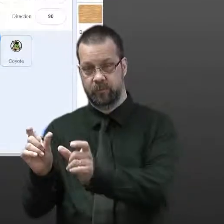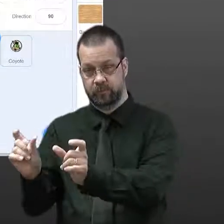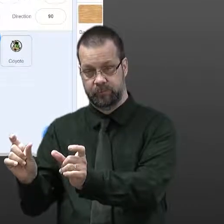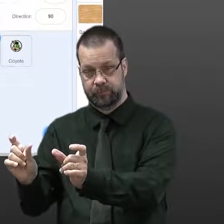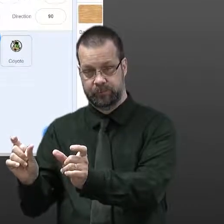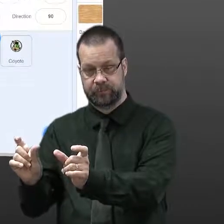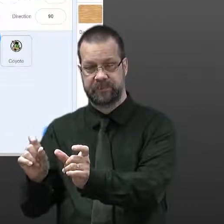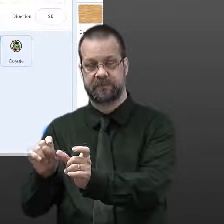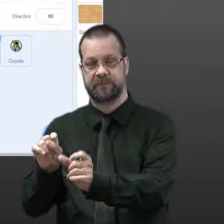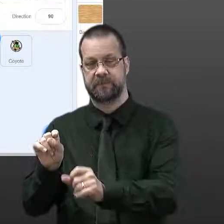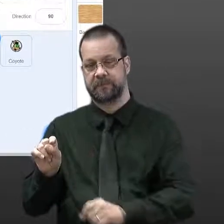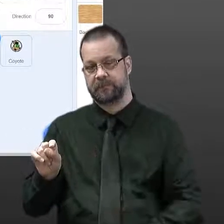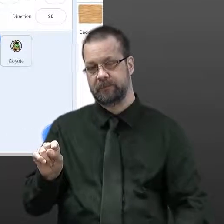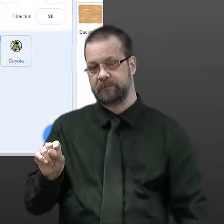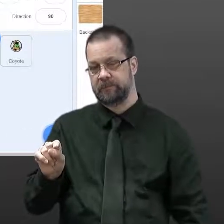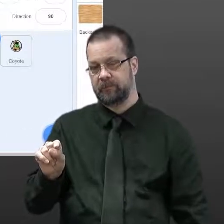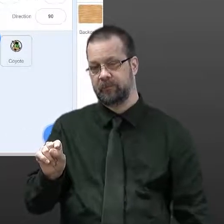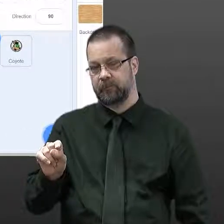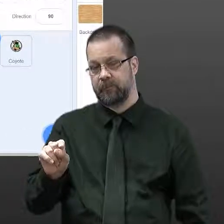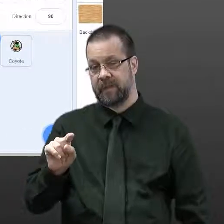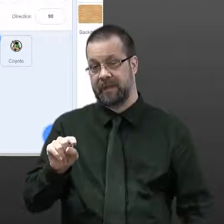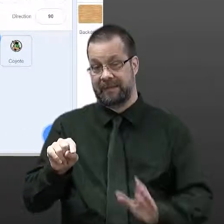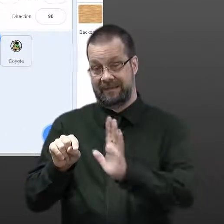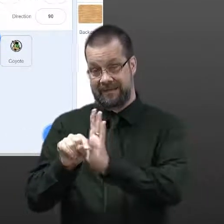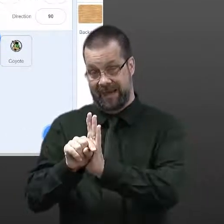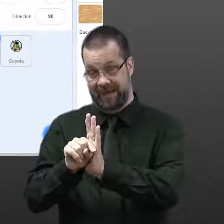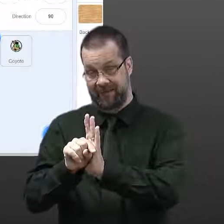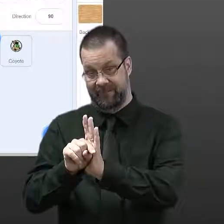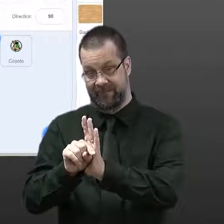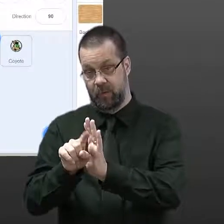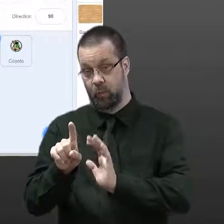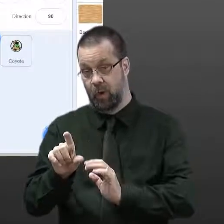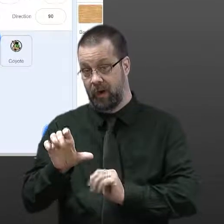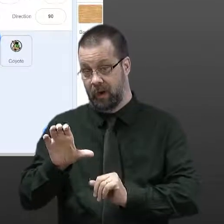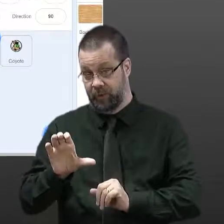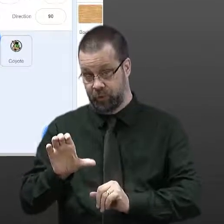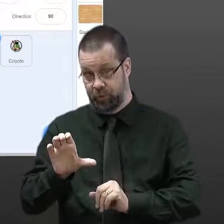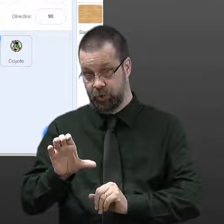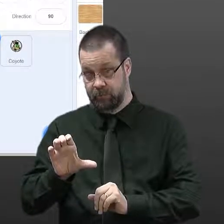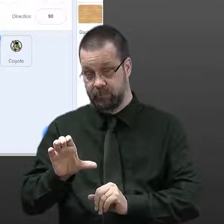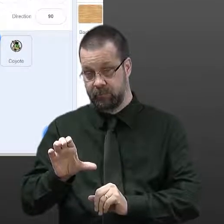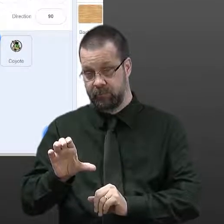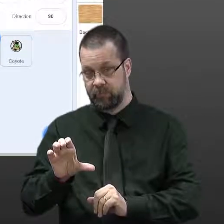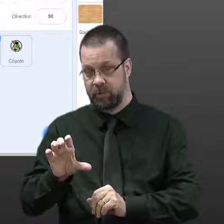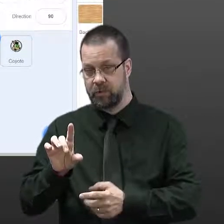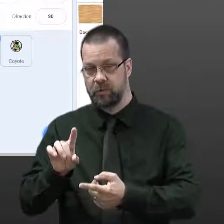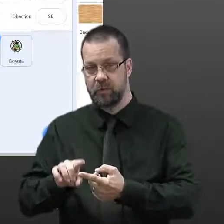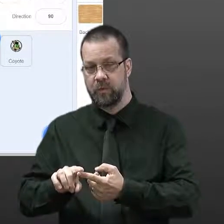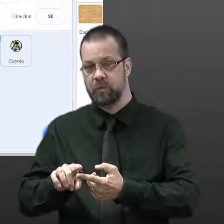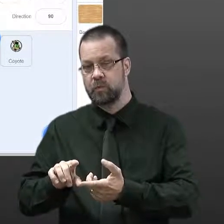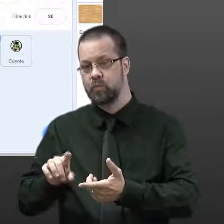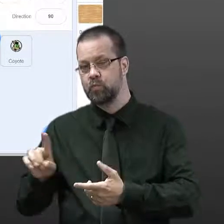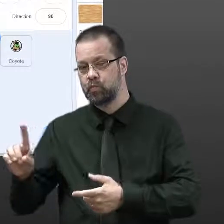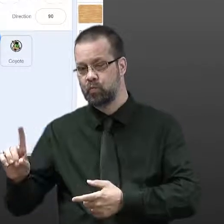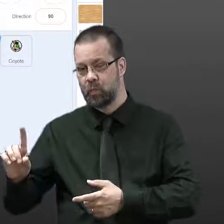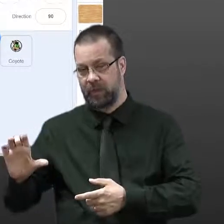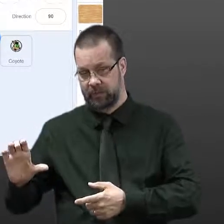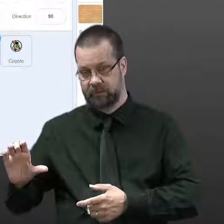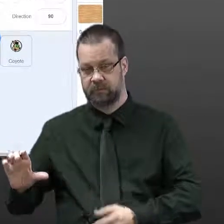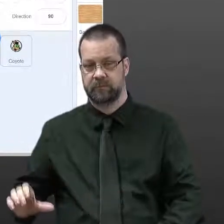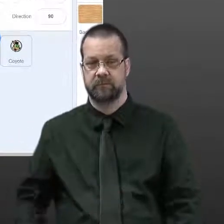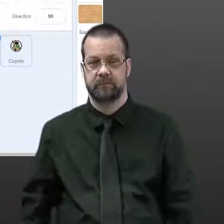we're going to use the values negative or -100 to